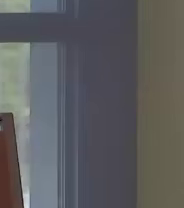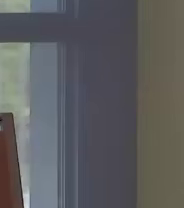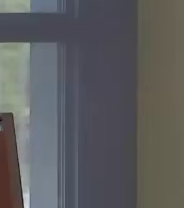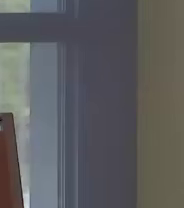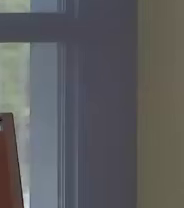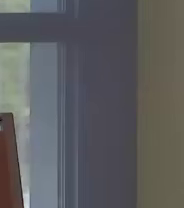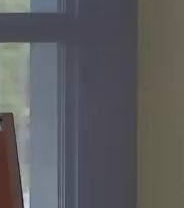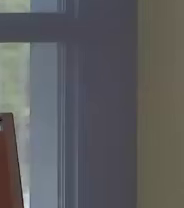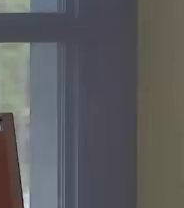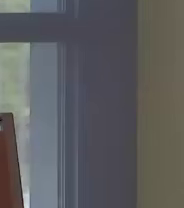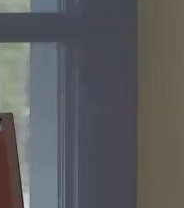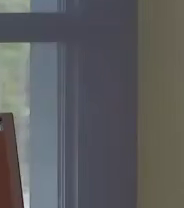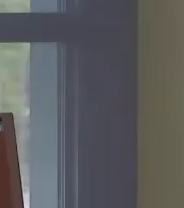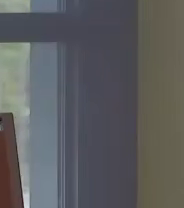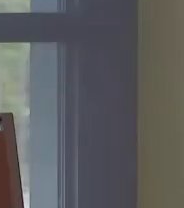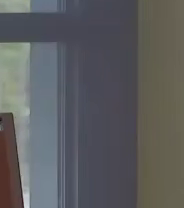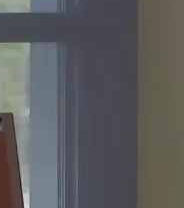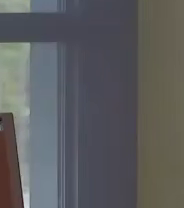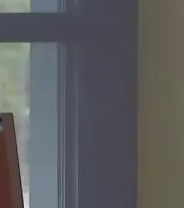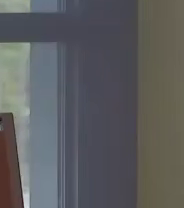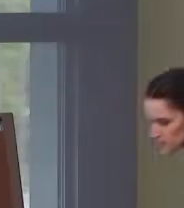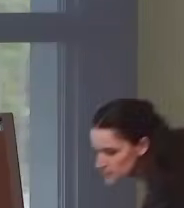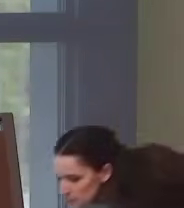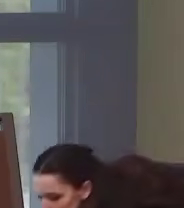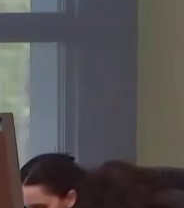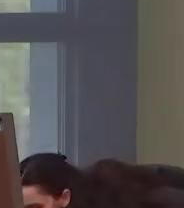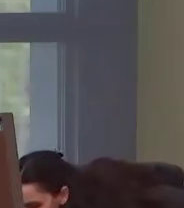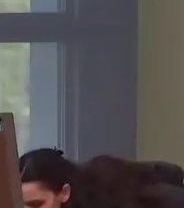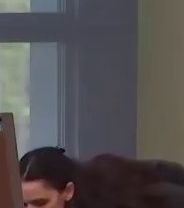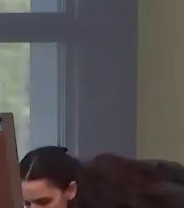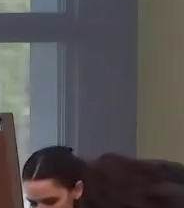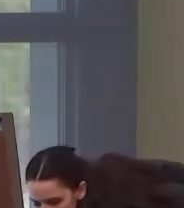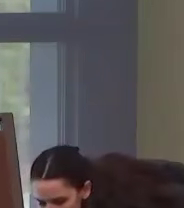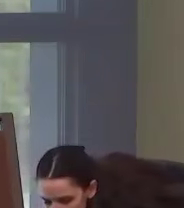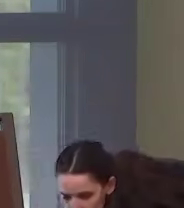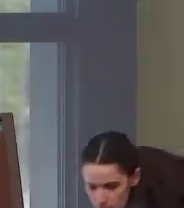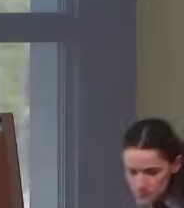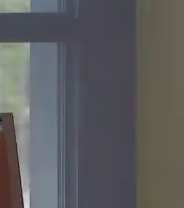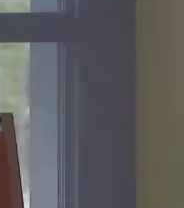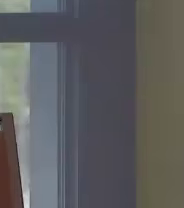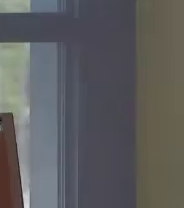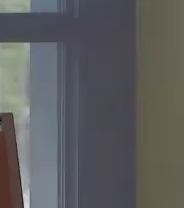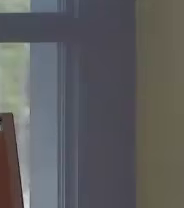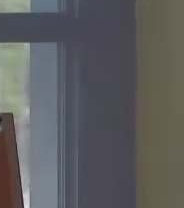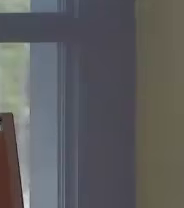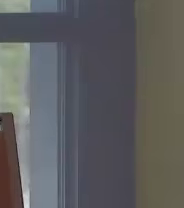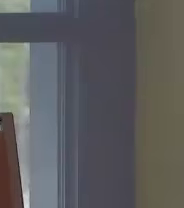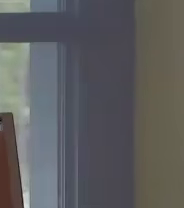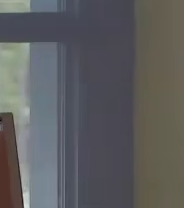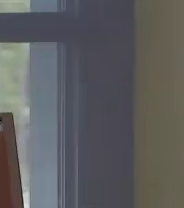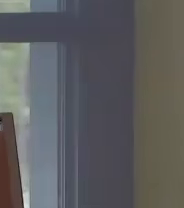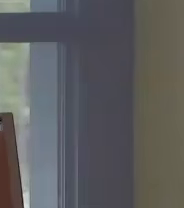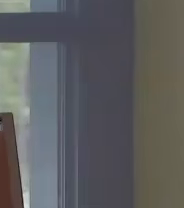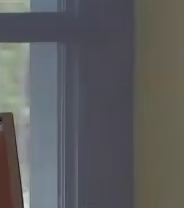been life altering, but in the best way. And I want to be able to be a